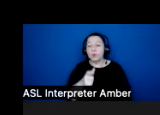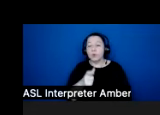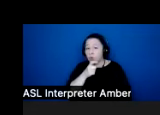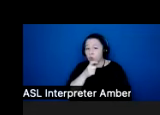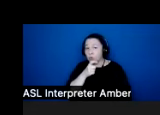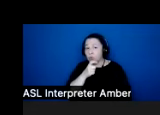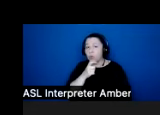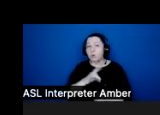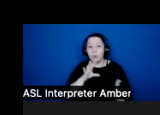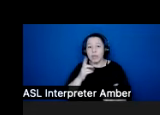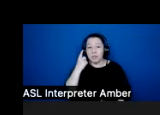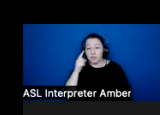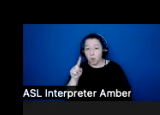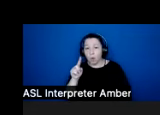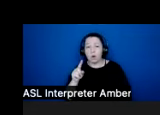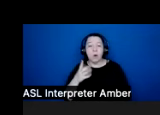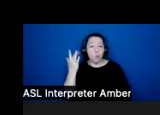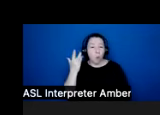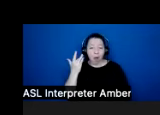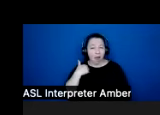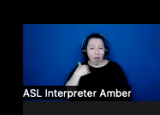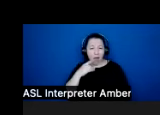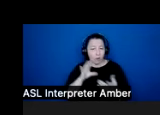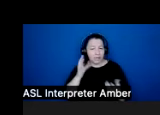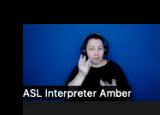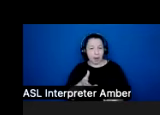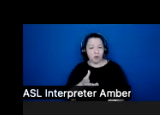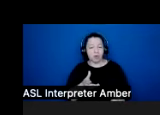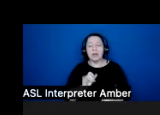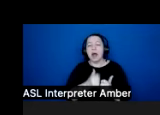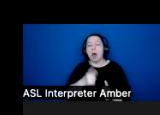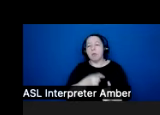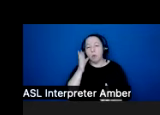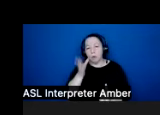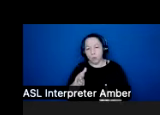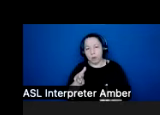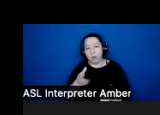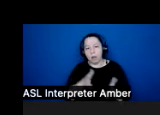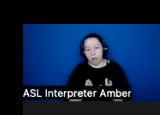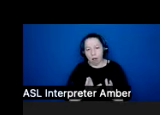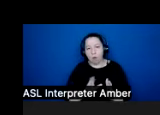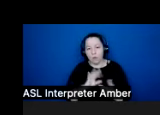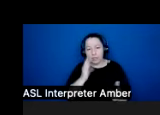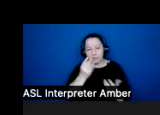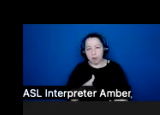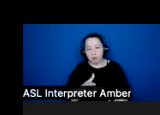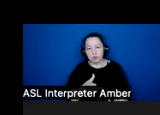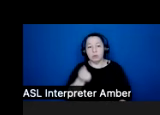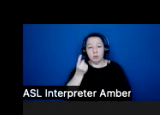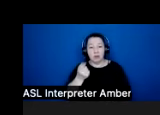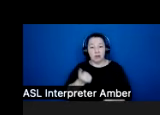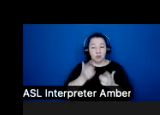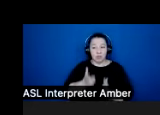is for, what the purpose is for, and how long will it be. And survivor must acknowledge